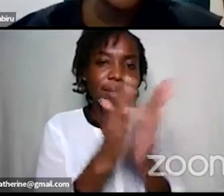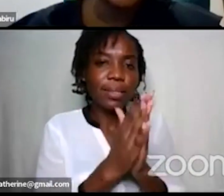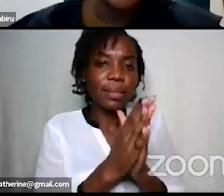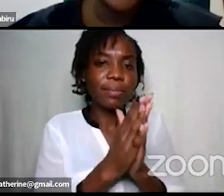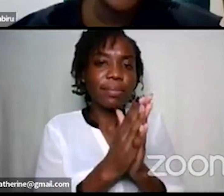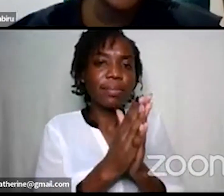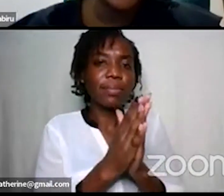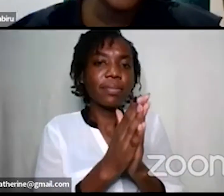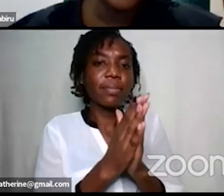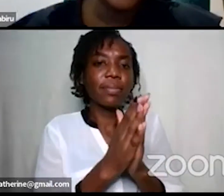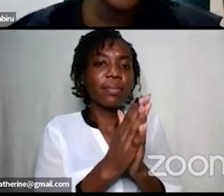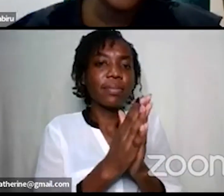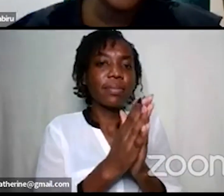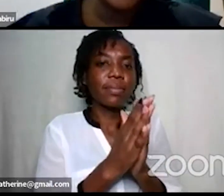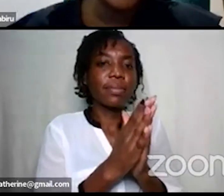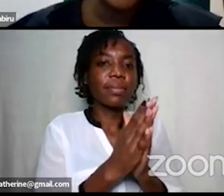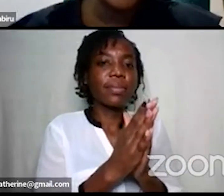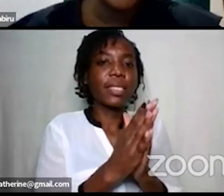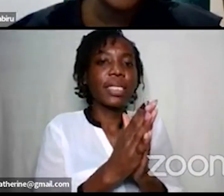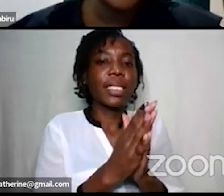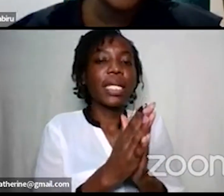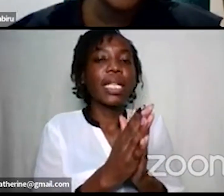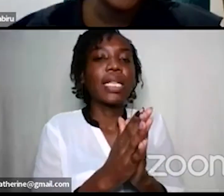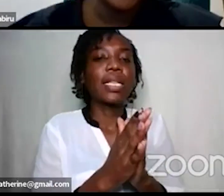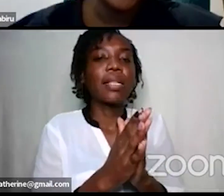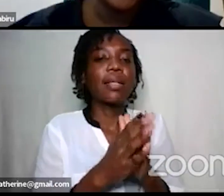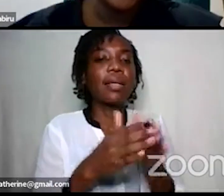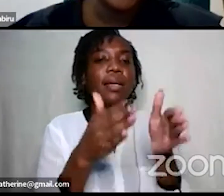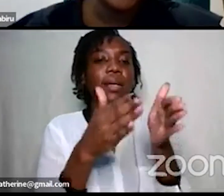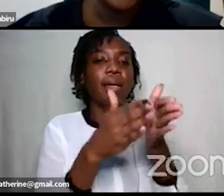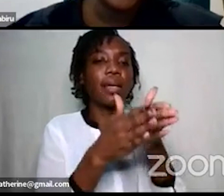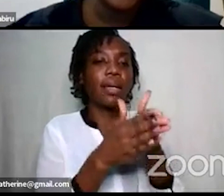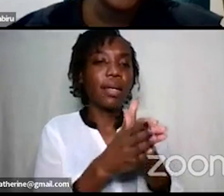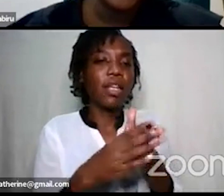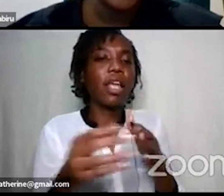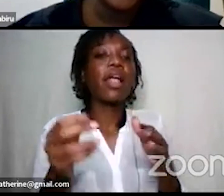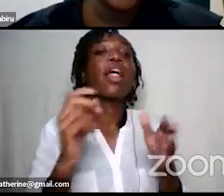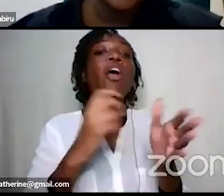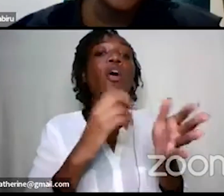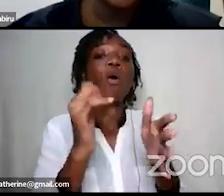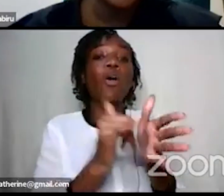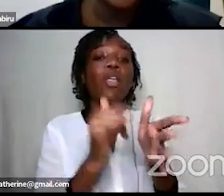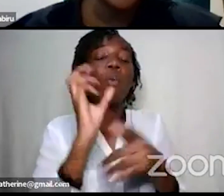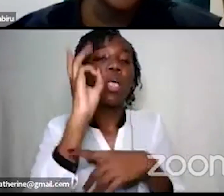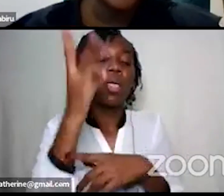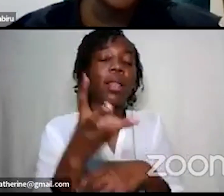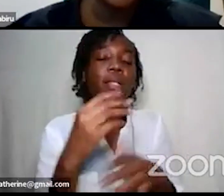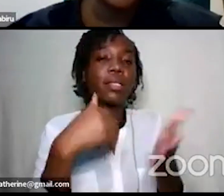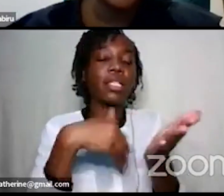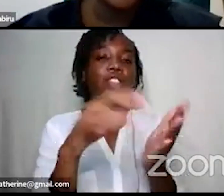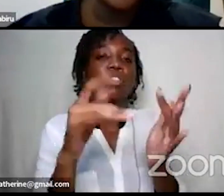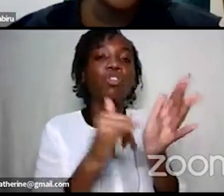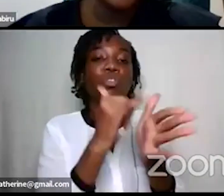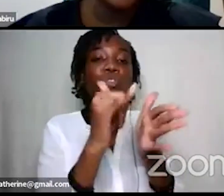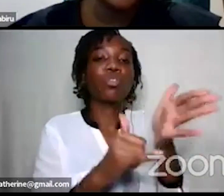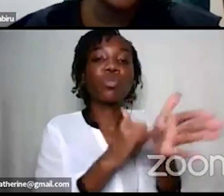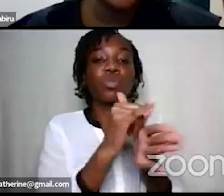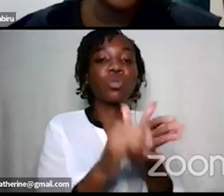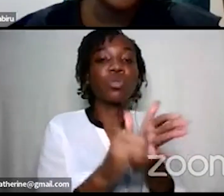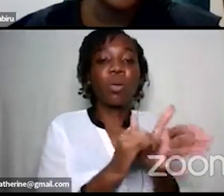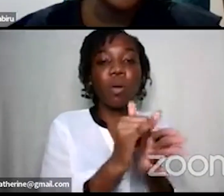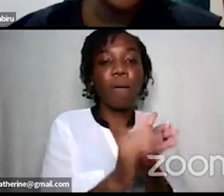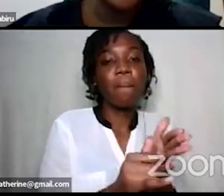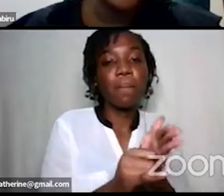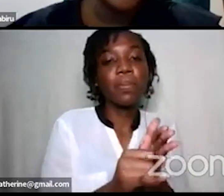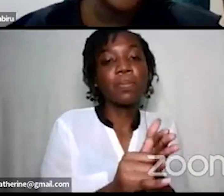on what is there. For those of you who are asking about this recording, yes, we are going to share it on our YouTube channel. We'll upload it